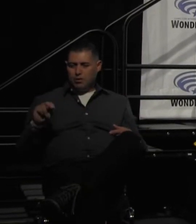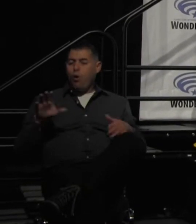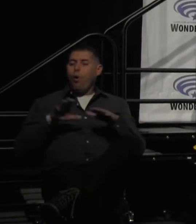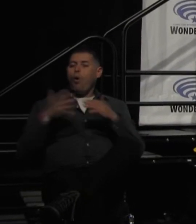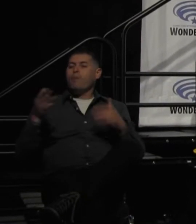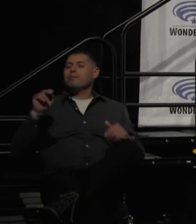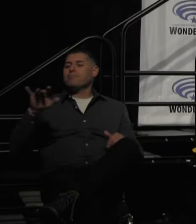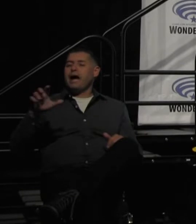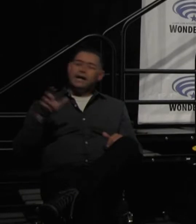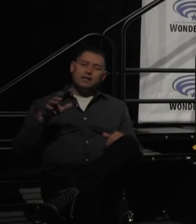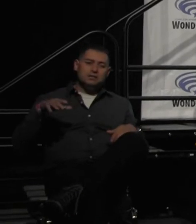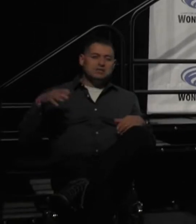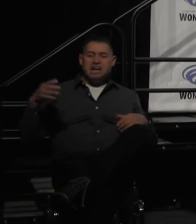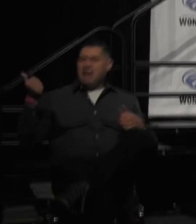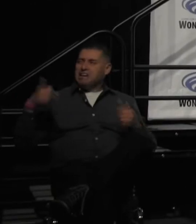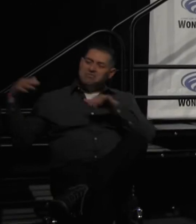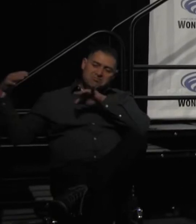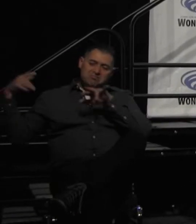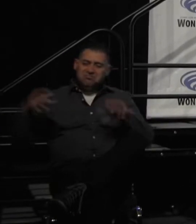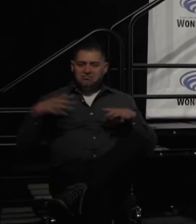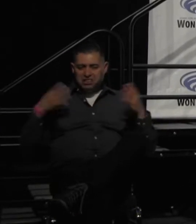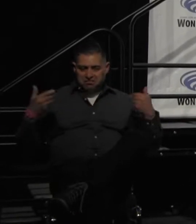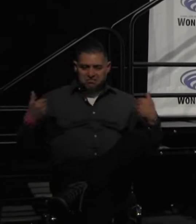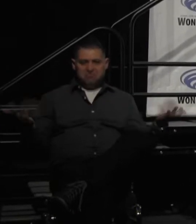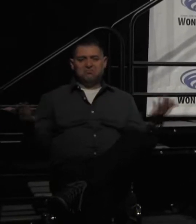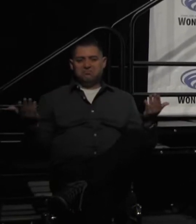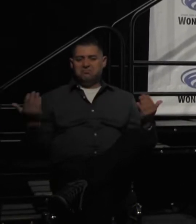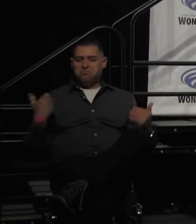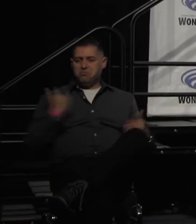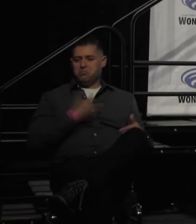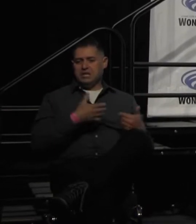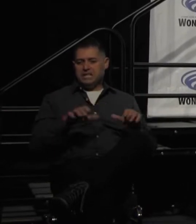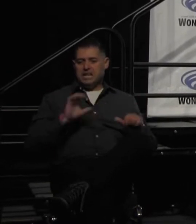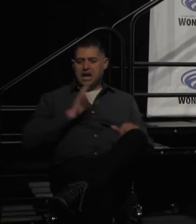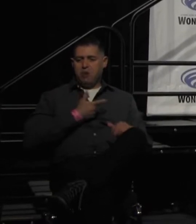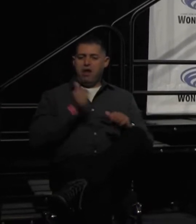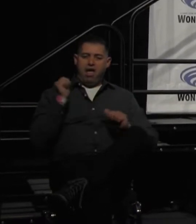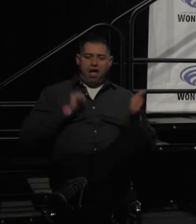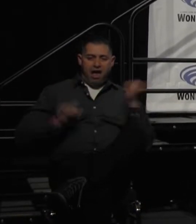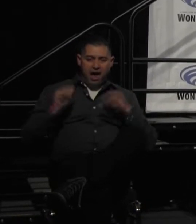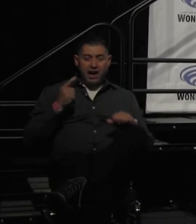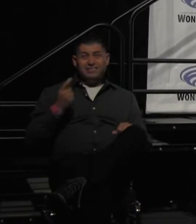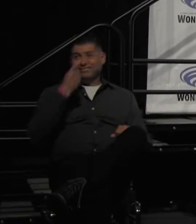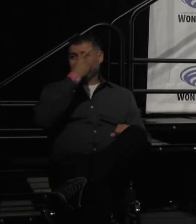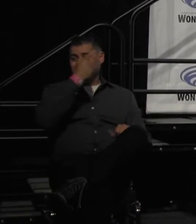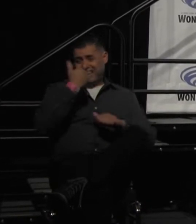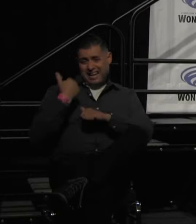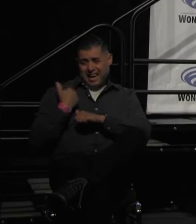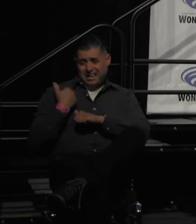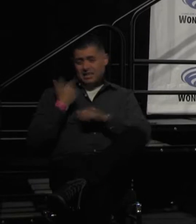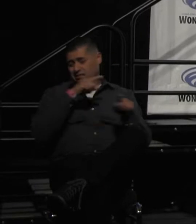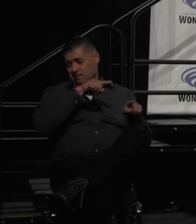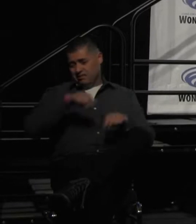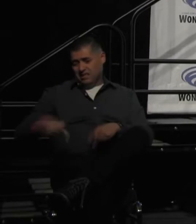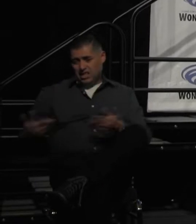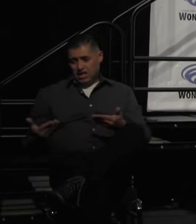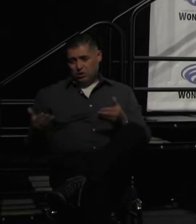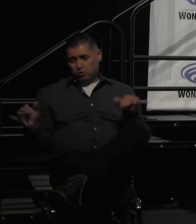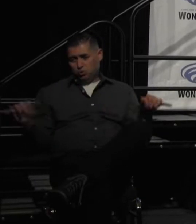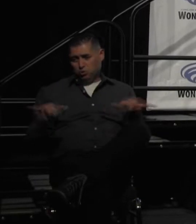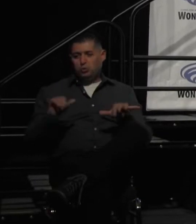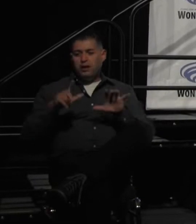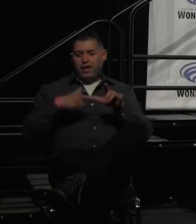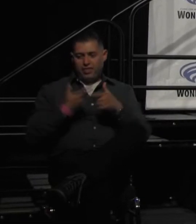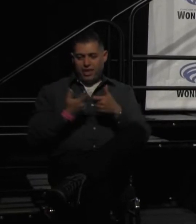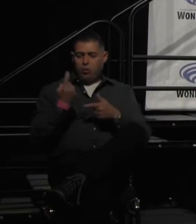mic nights. There we go. We did our act that we did up in Canada for the most part. But then